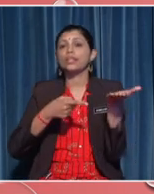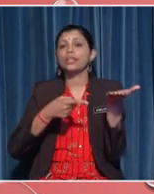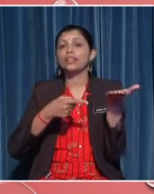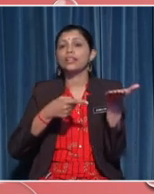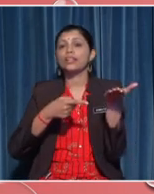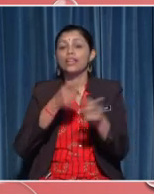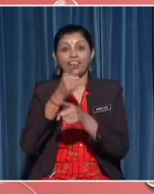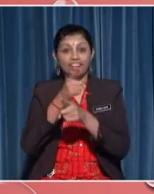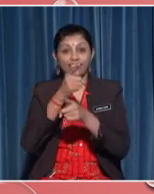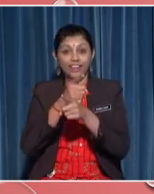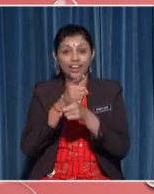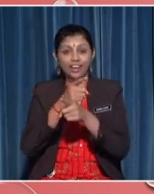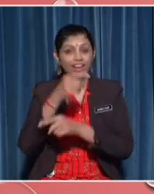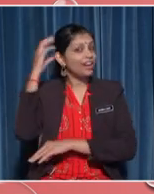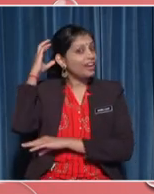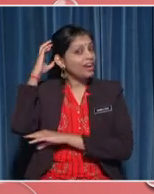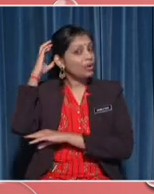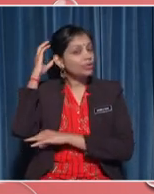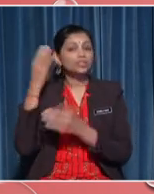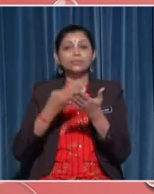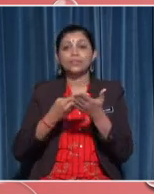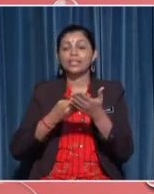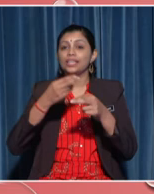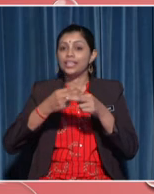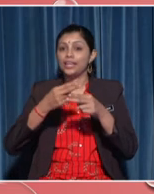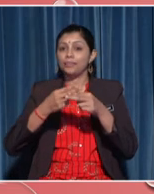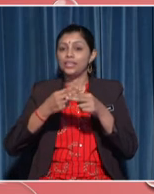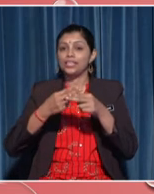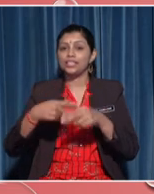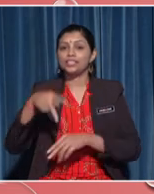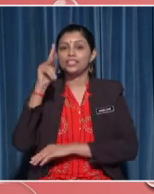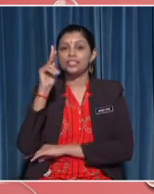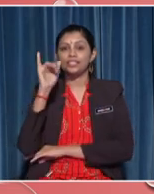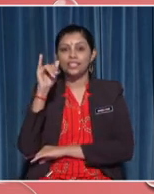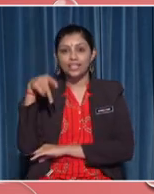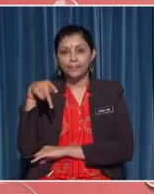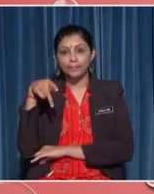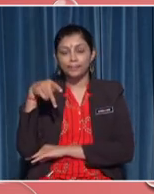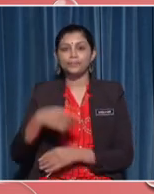You are right! It is kip.